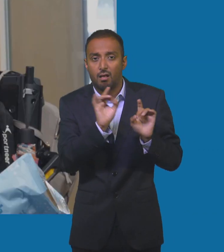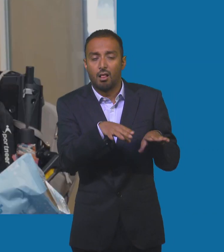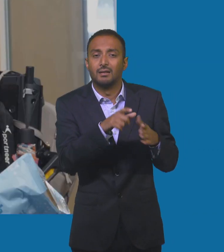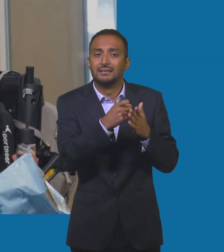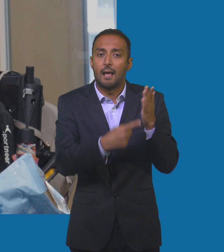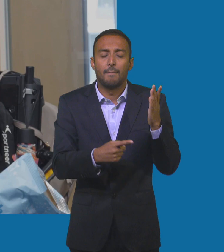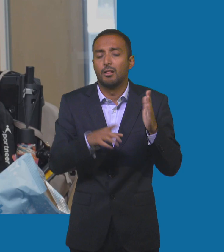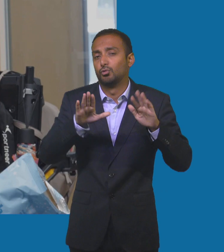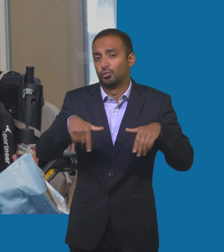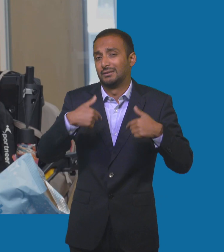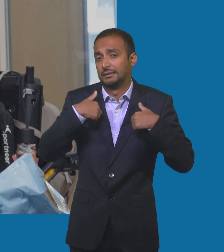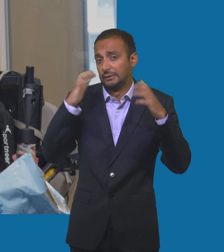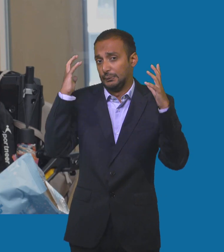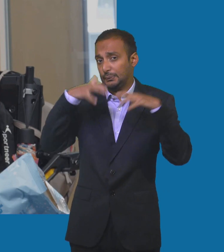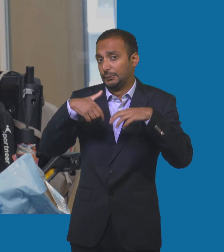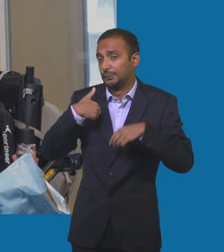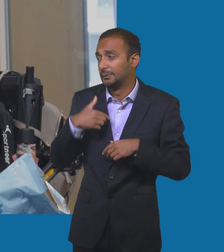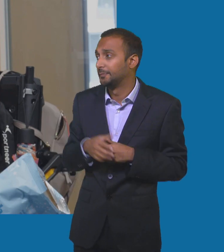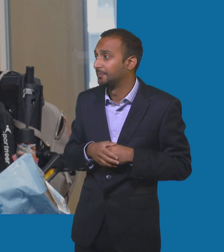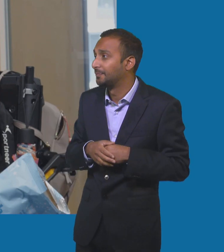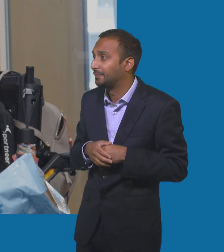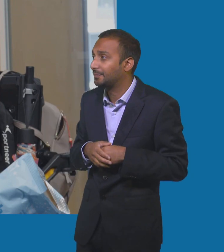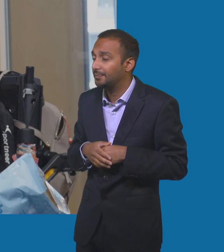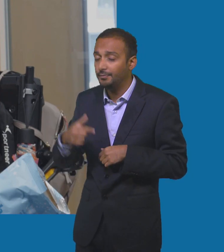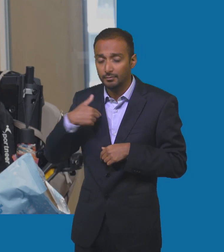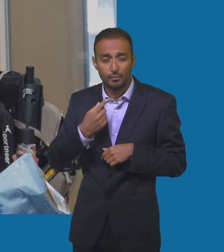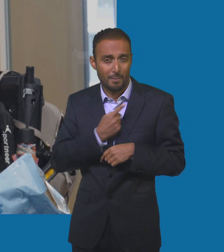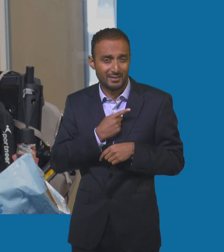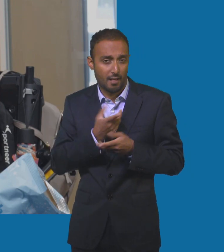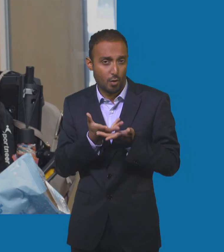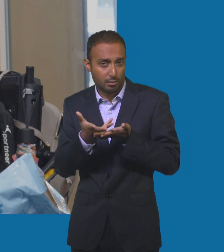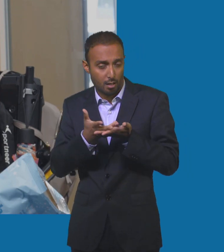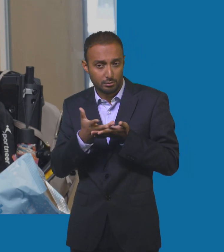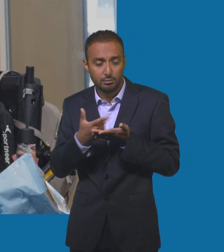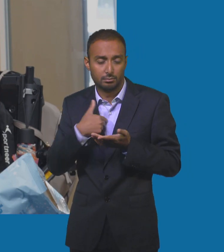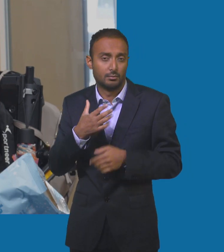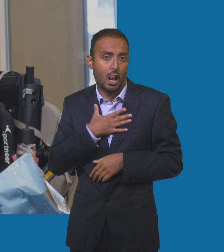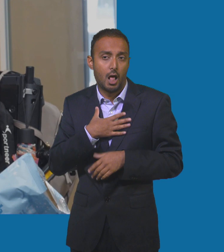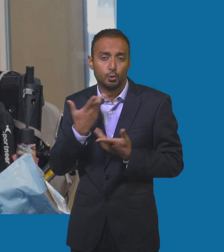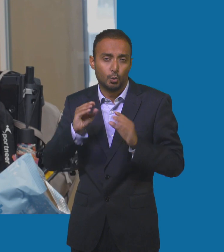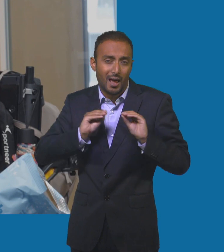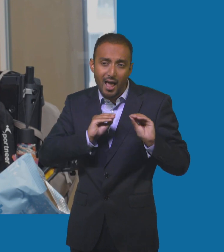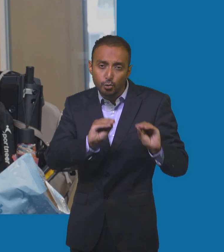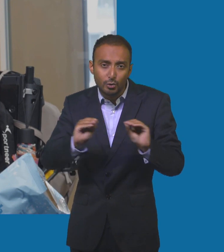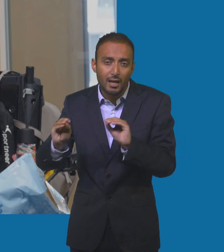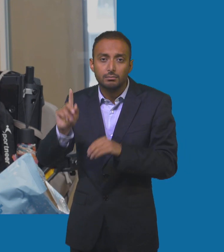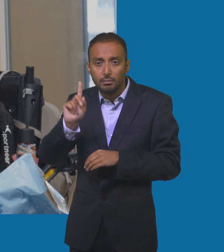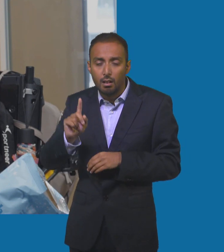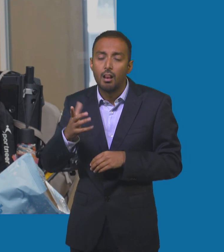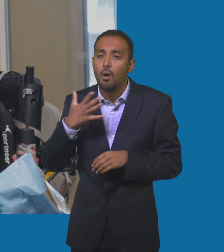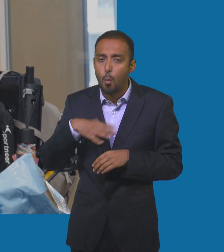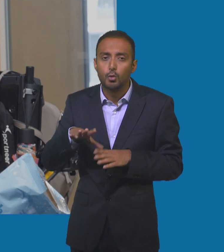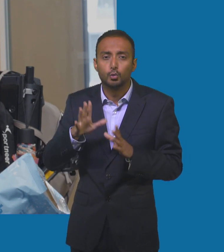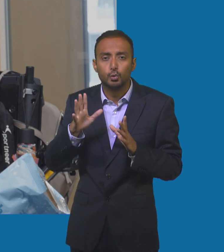process, and because obviously what I do as a consultant, I'm about educating people, I'm about creating awareness, I'm about dispelling